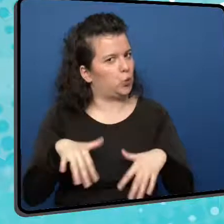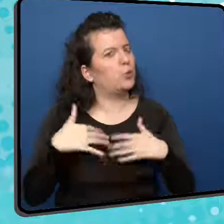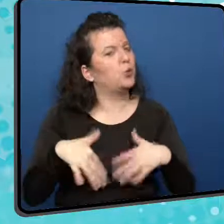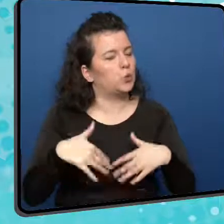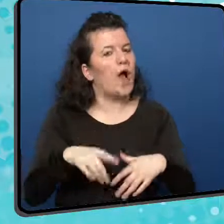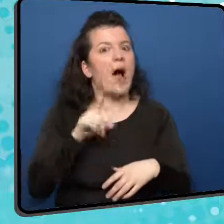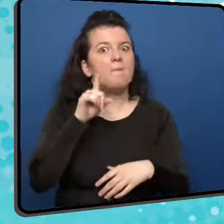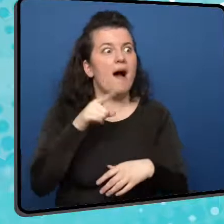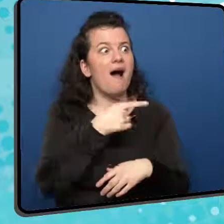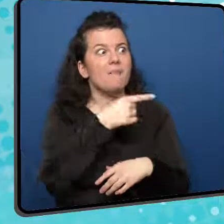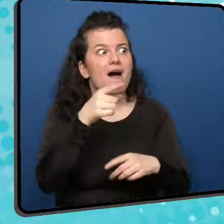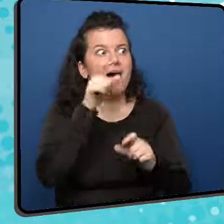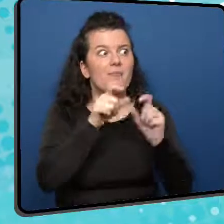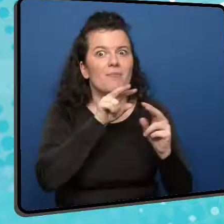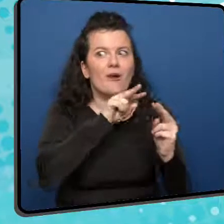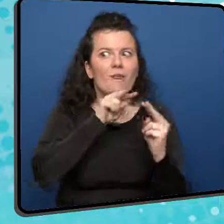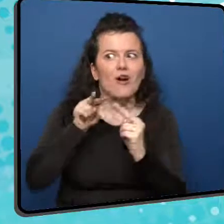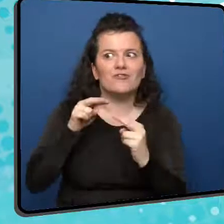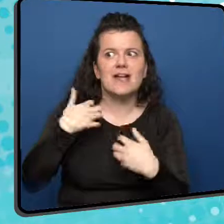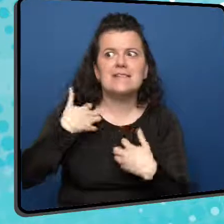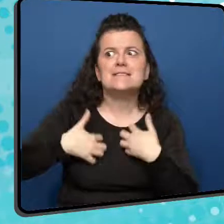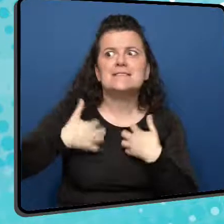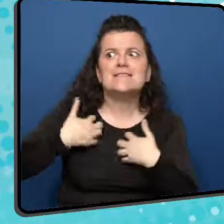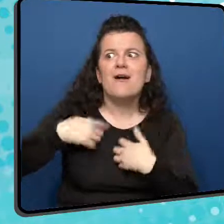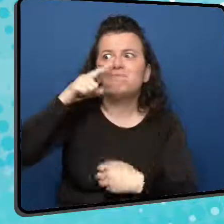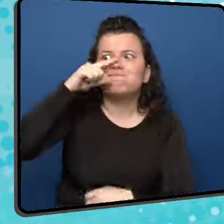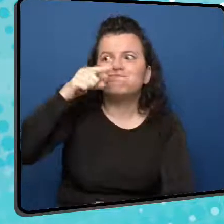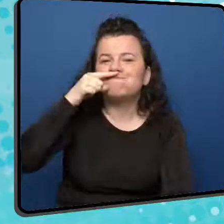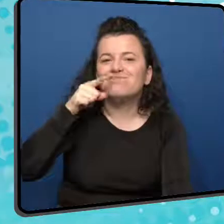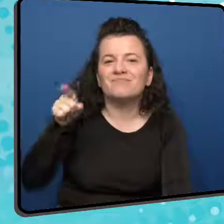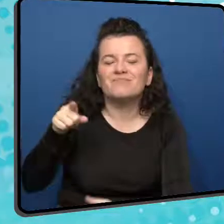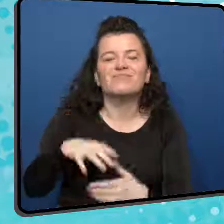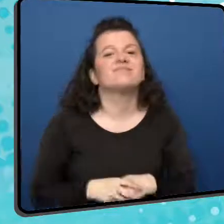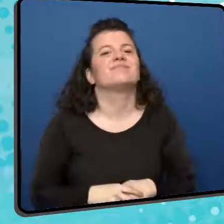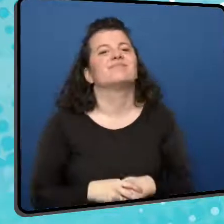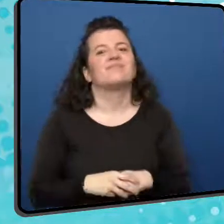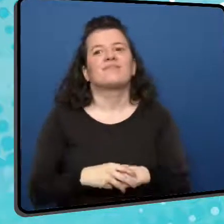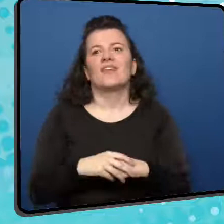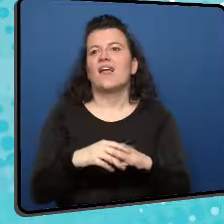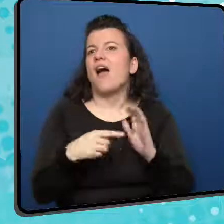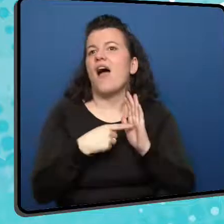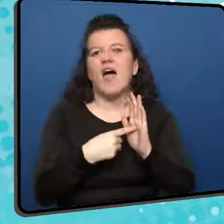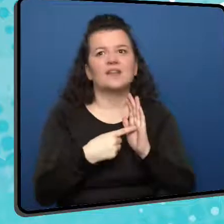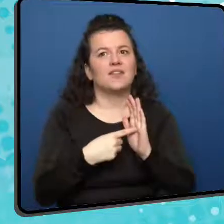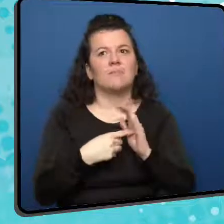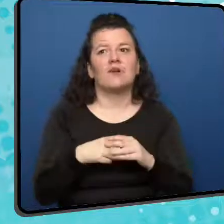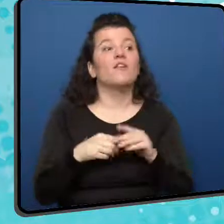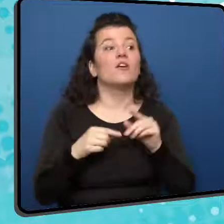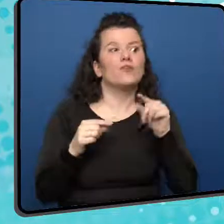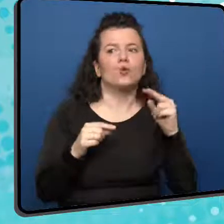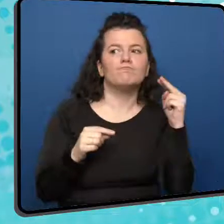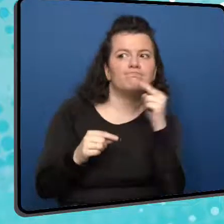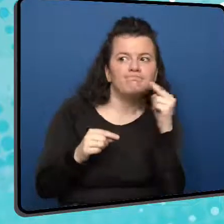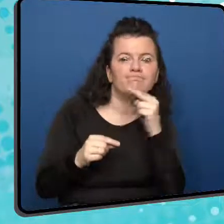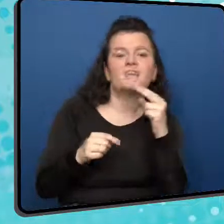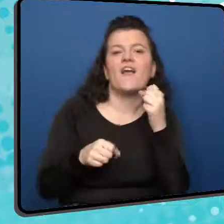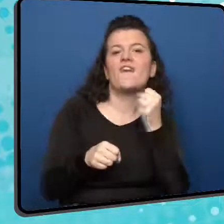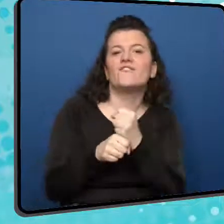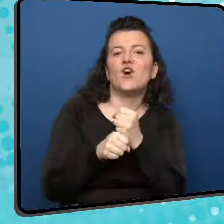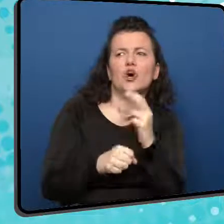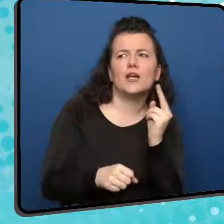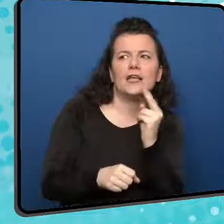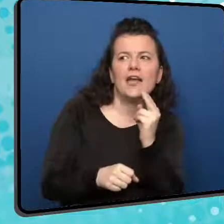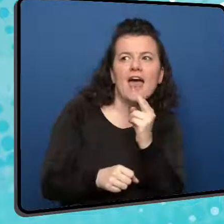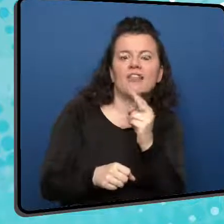people when it comes to roles. If you do shadowing and stuff like that, you'll tend to kind of feel this. But there's so